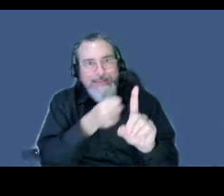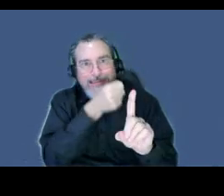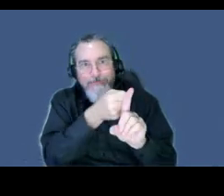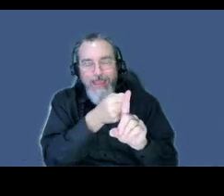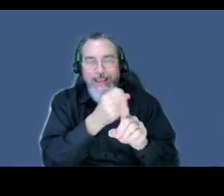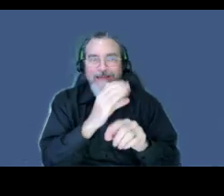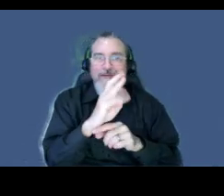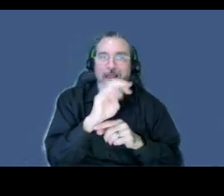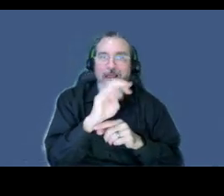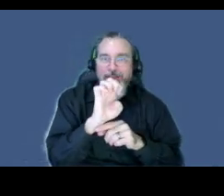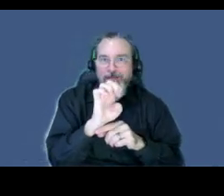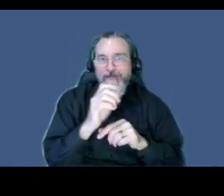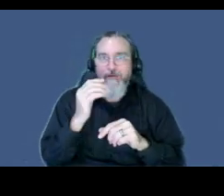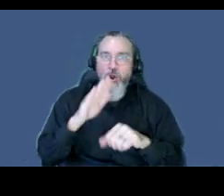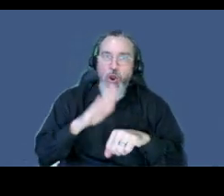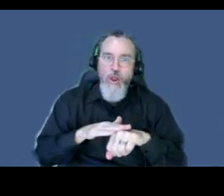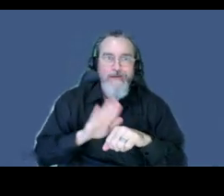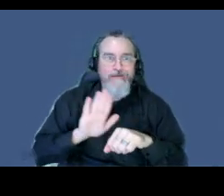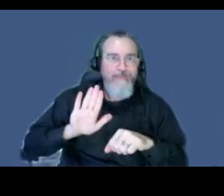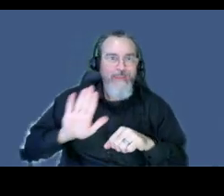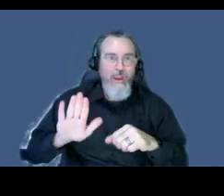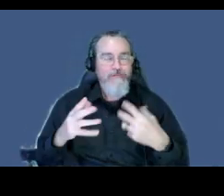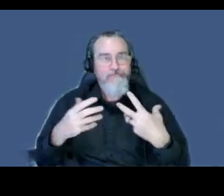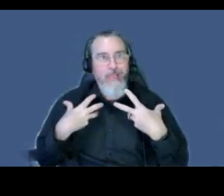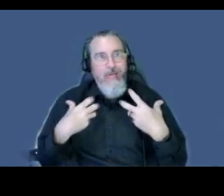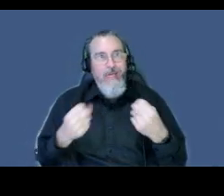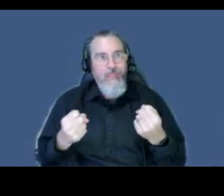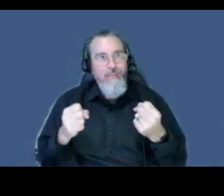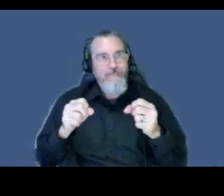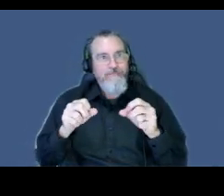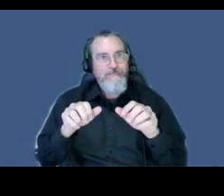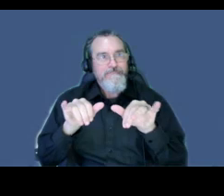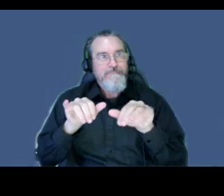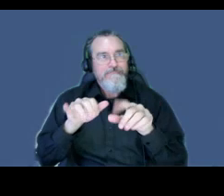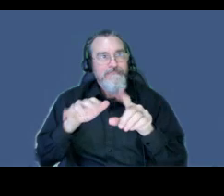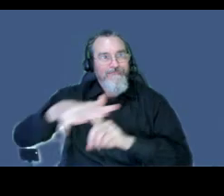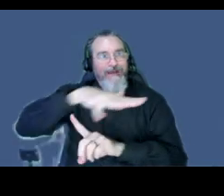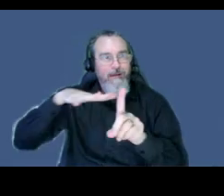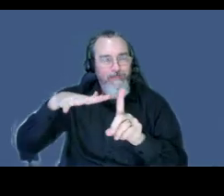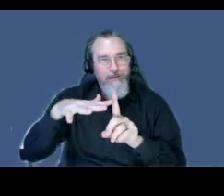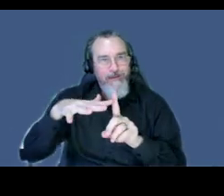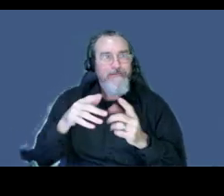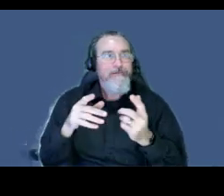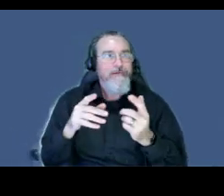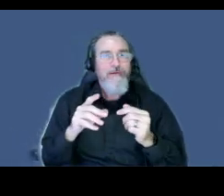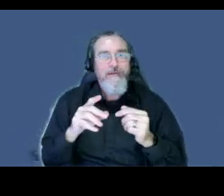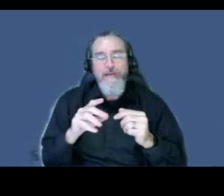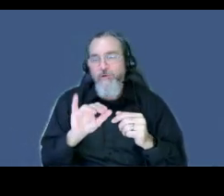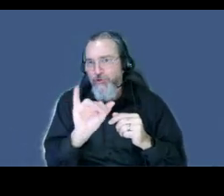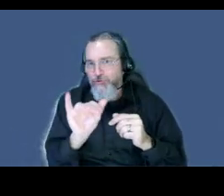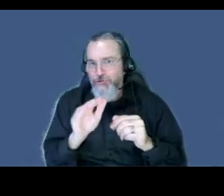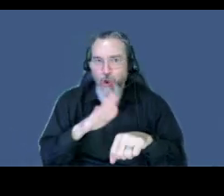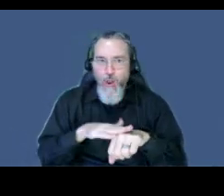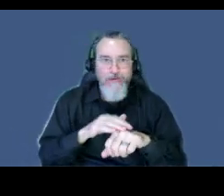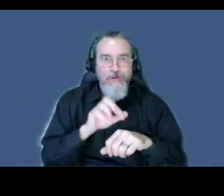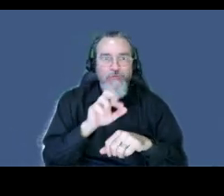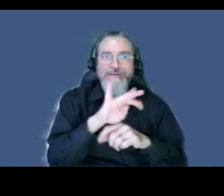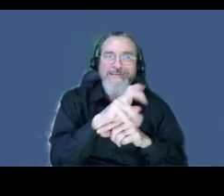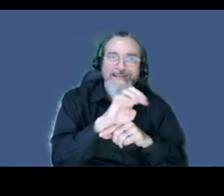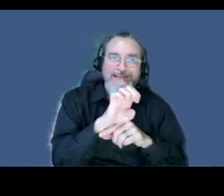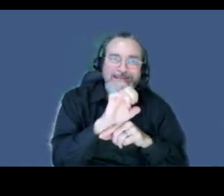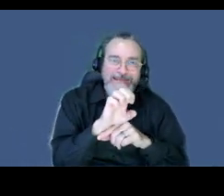on their being, on the health of the ecosystems they live in and they work in, and on the resilience for the